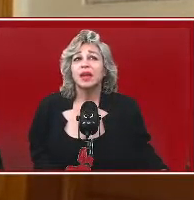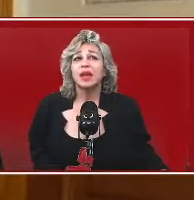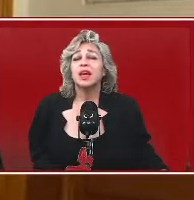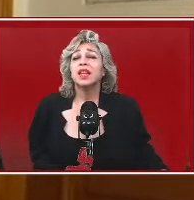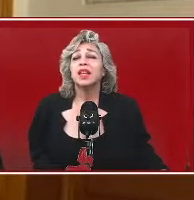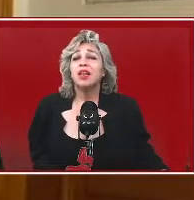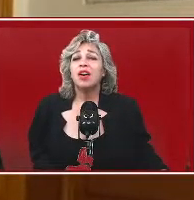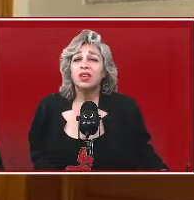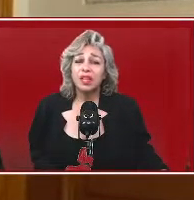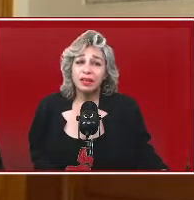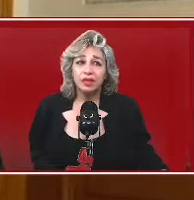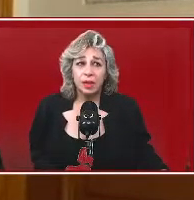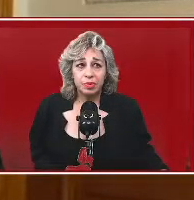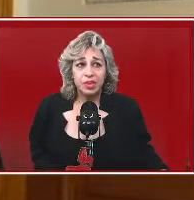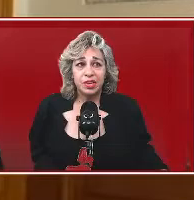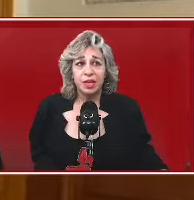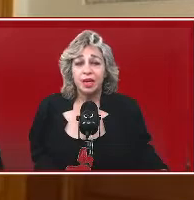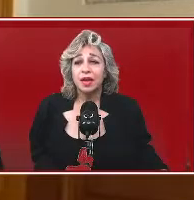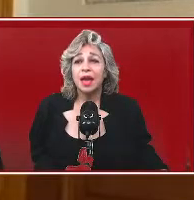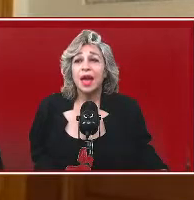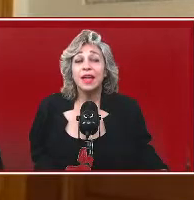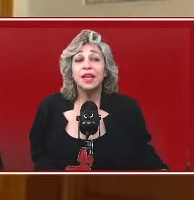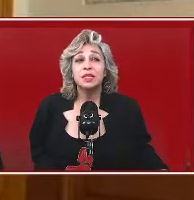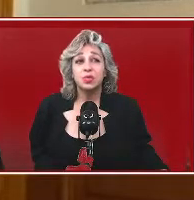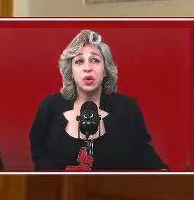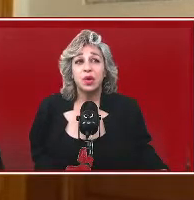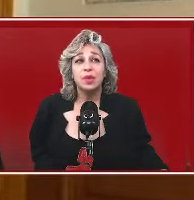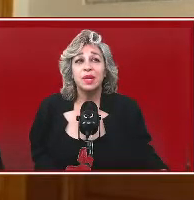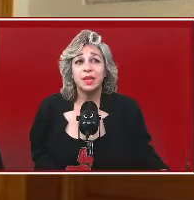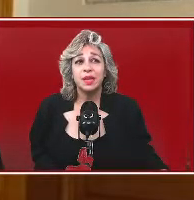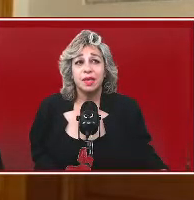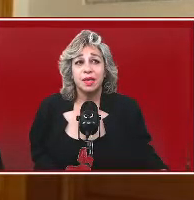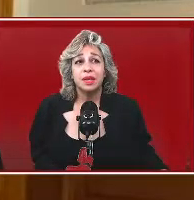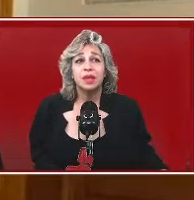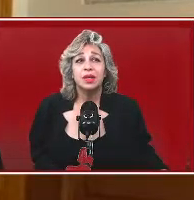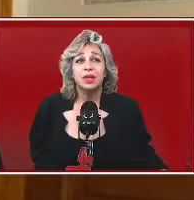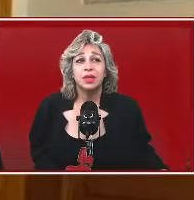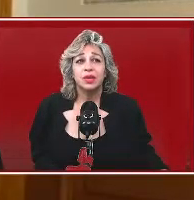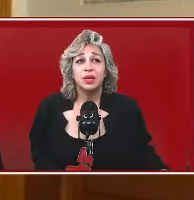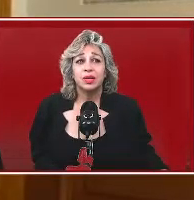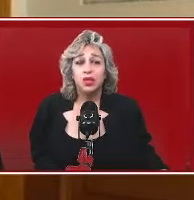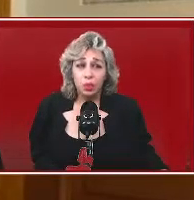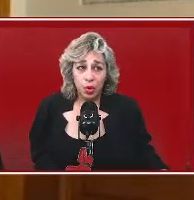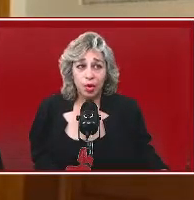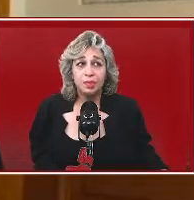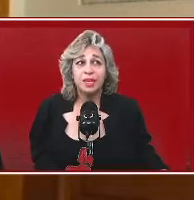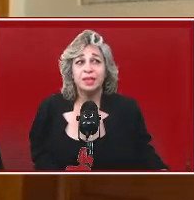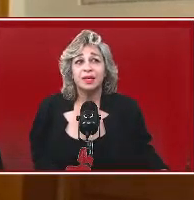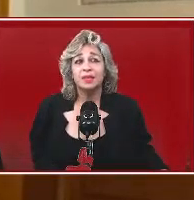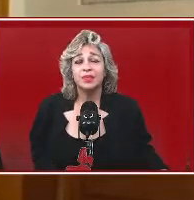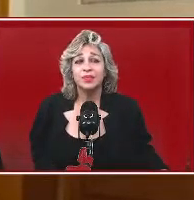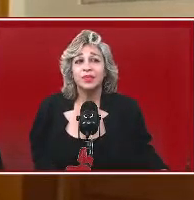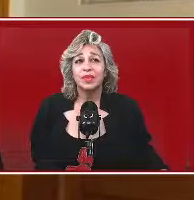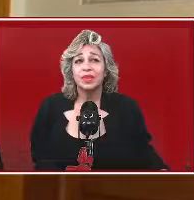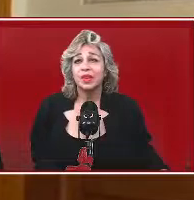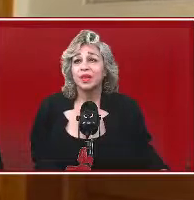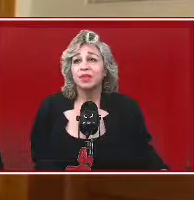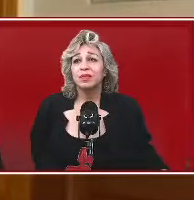Prohibido Long live liberty, and it is prohibited prohibir. to prohibit.